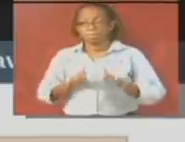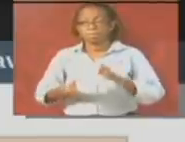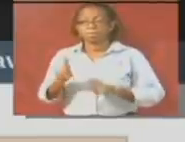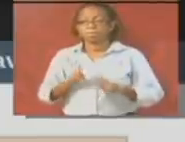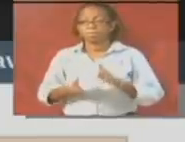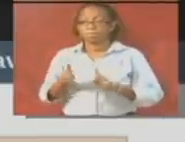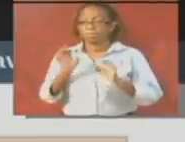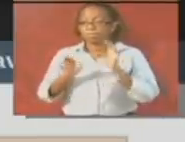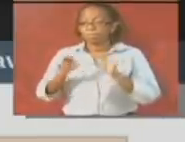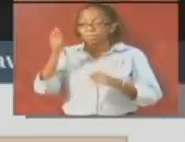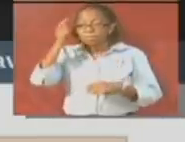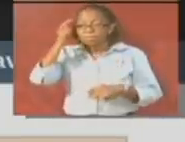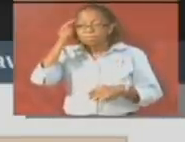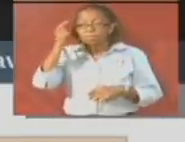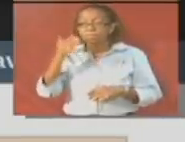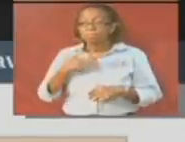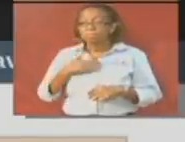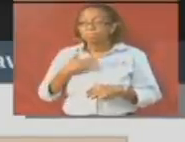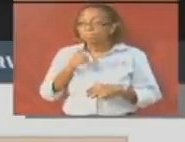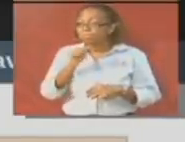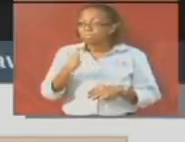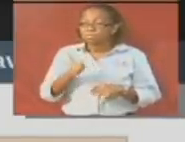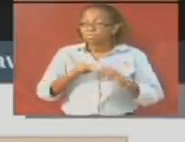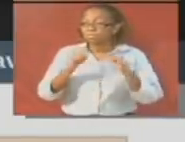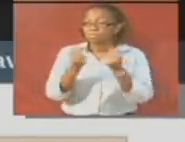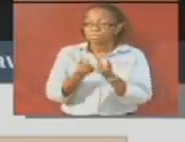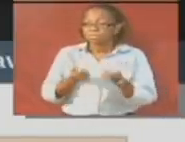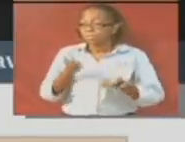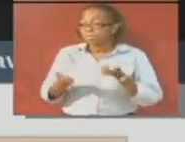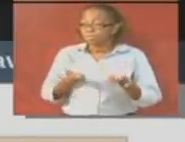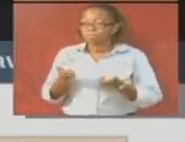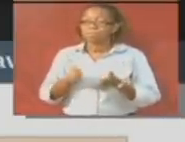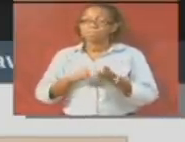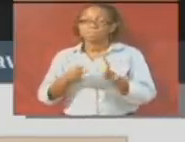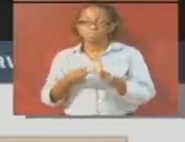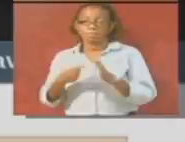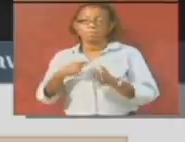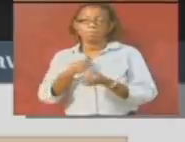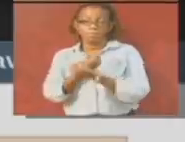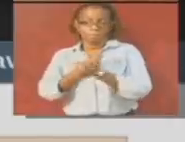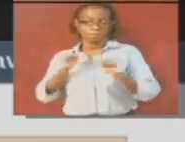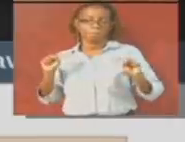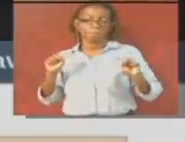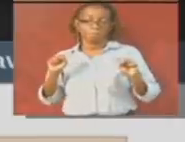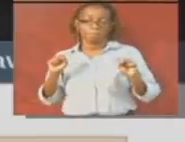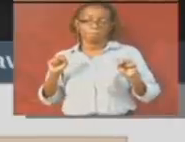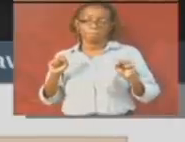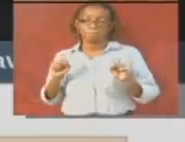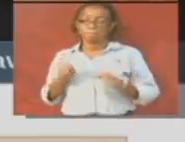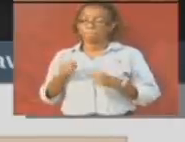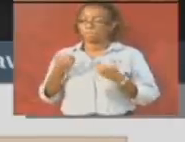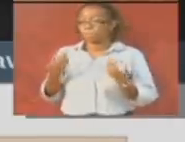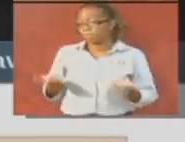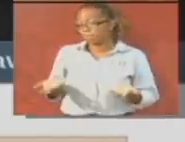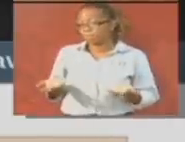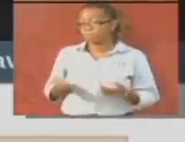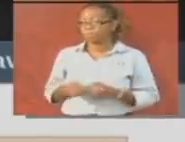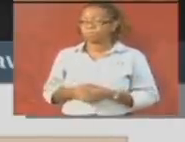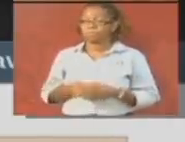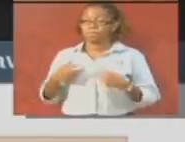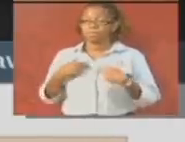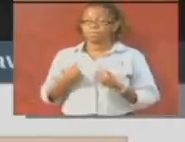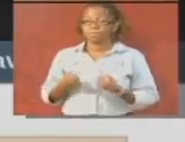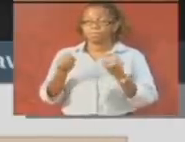will keep you and others safe, if you believe that there are many people you know who also think you shouldn't